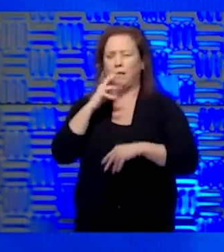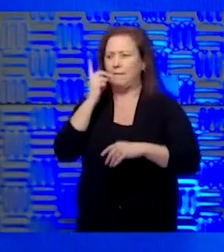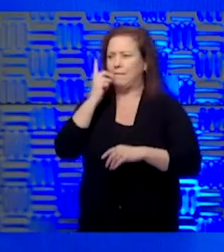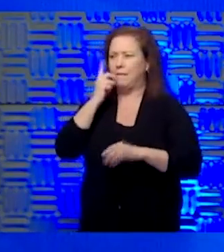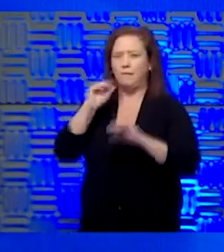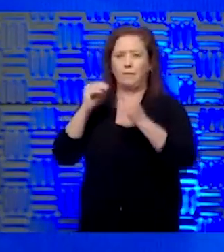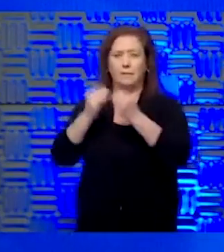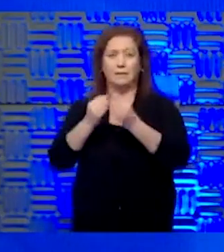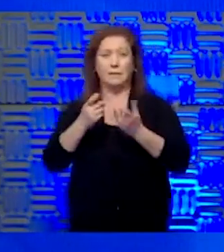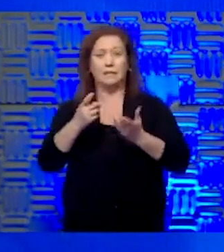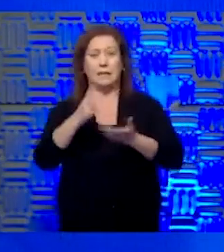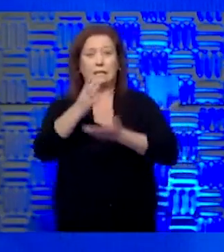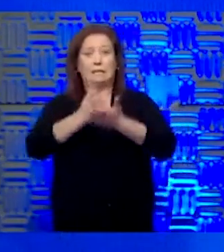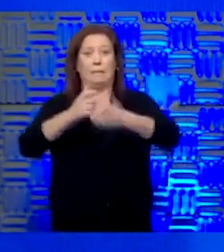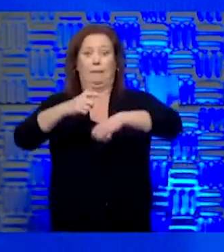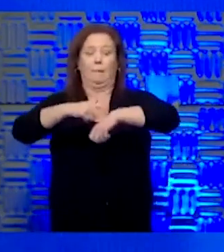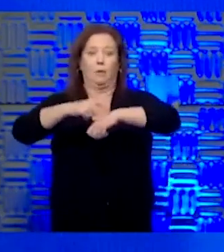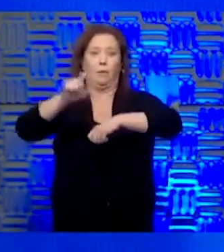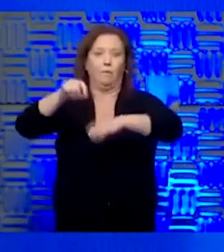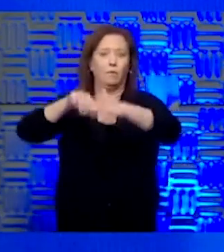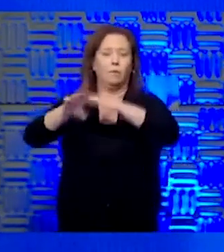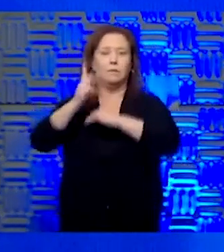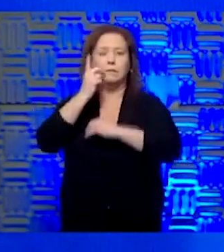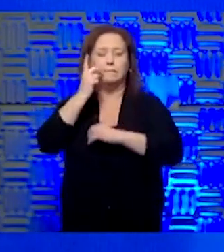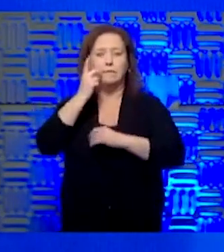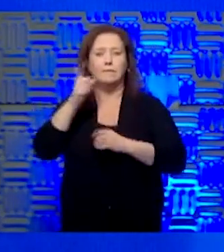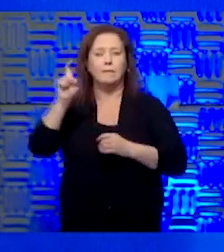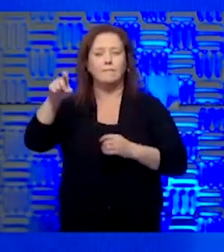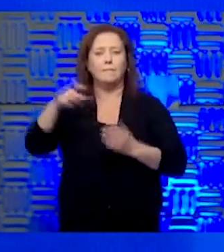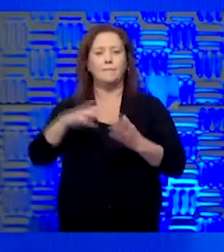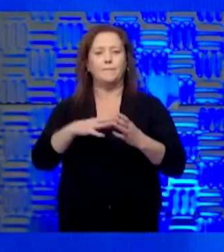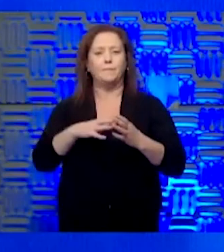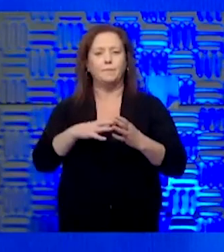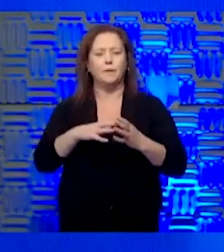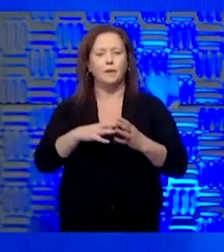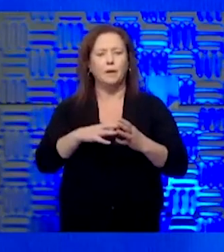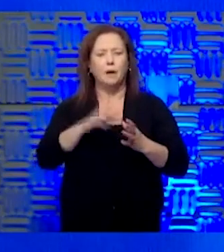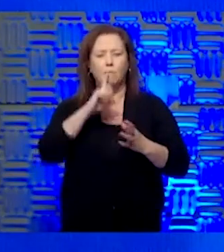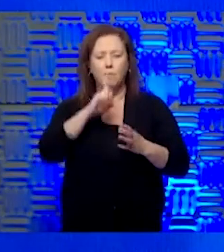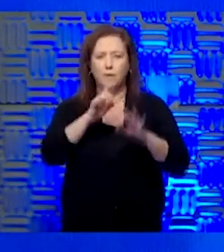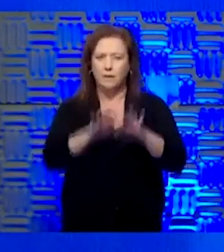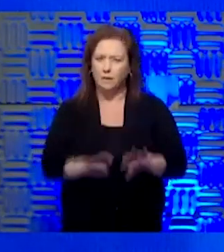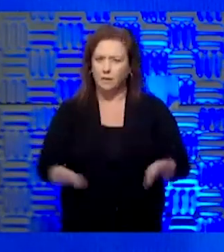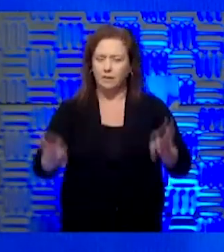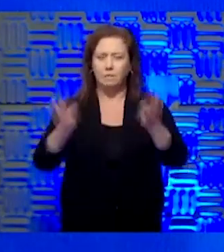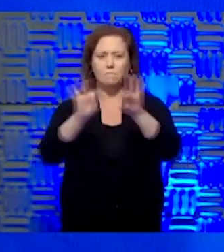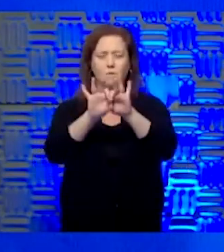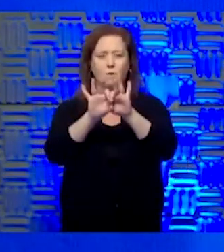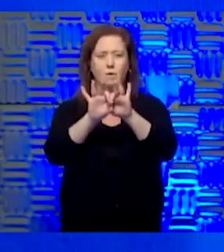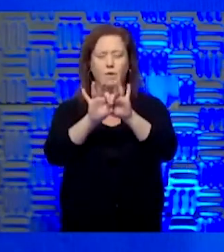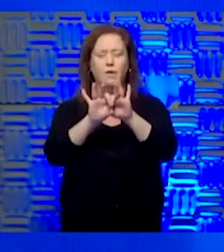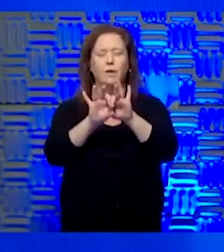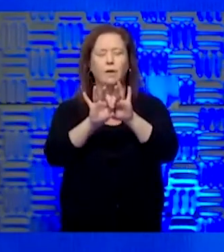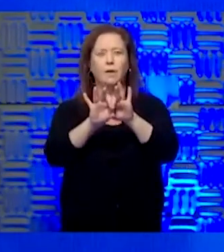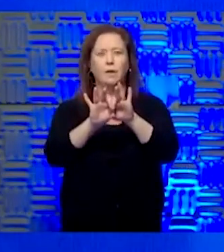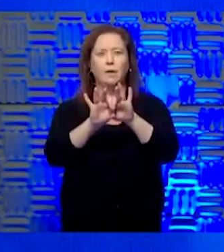and saying, gosh, at some point you just have to go see the dentist. I really think it's important for people to